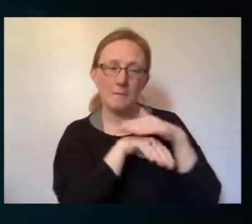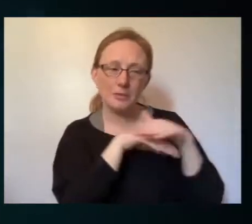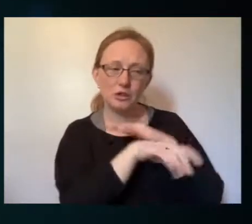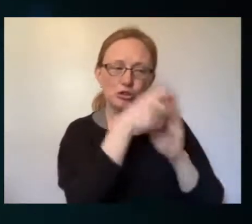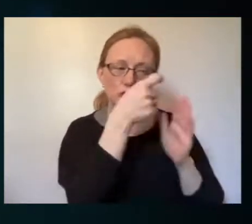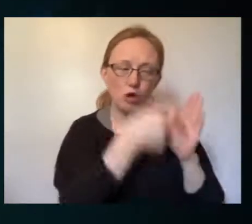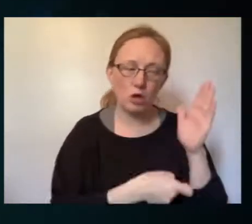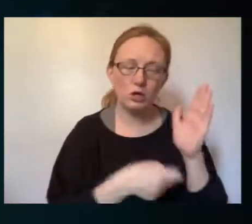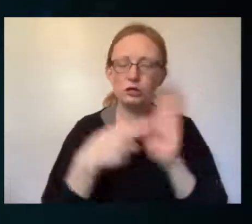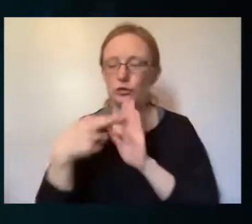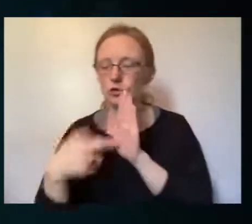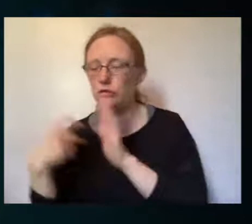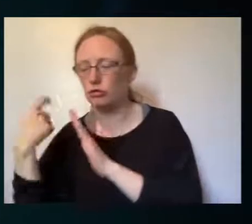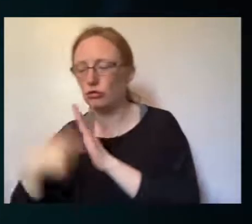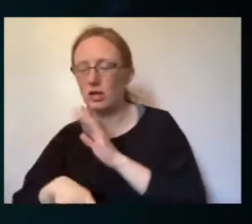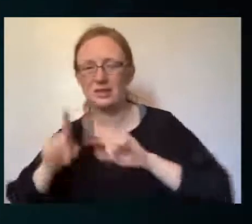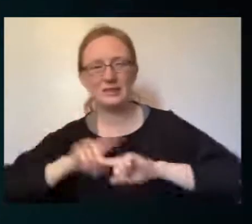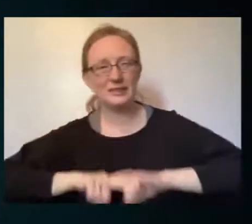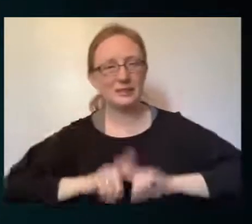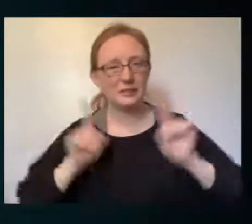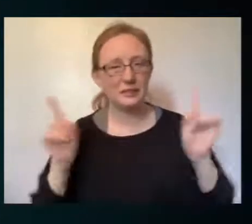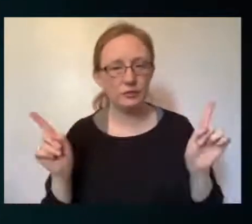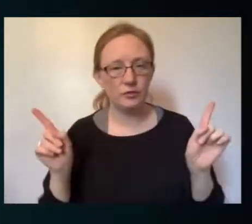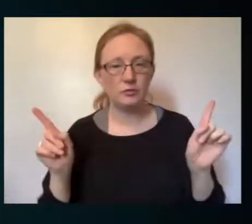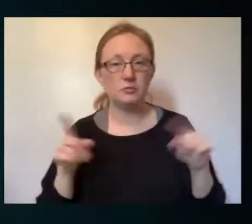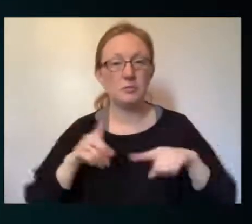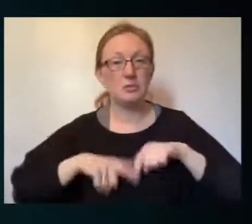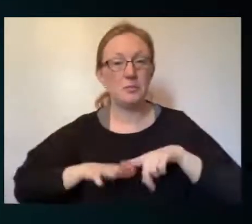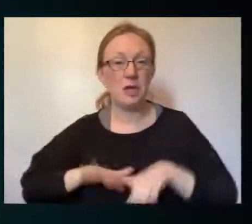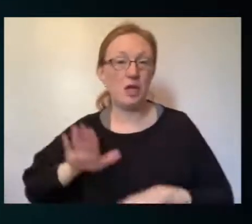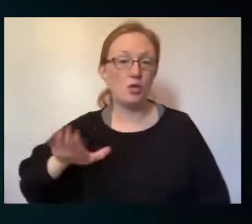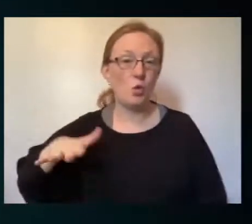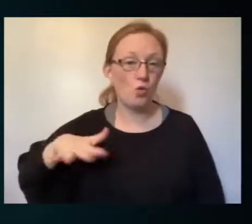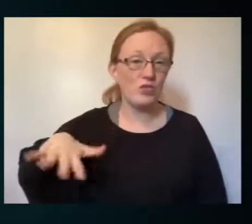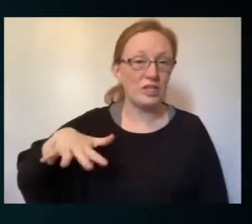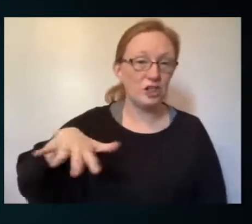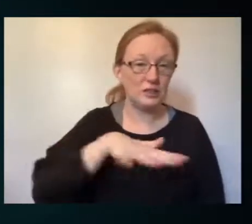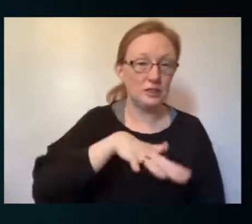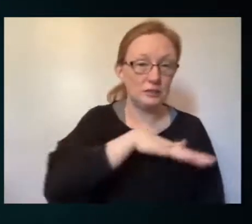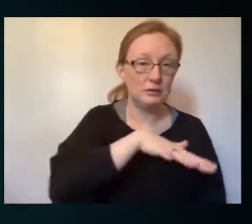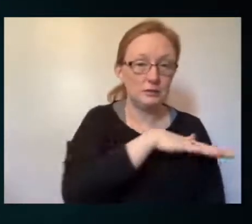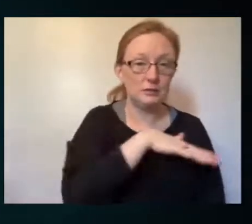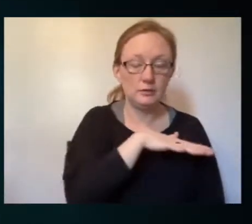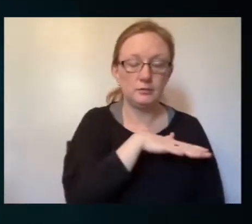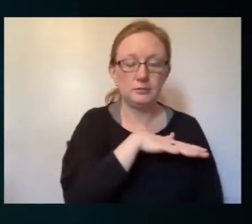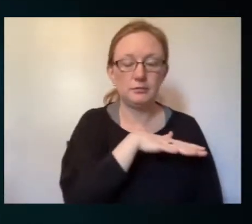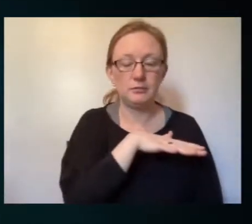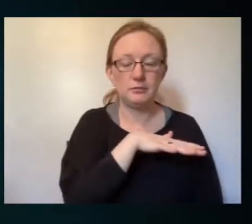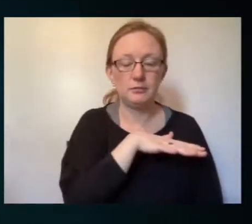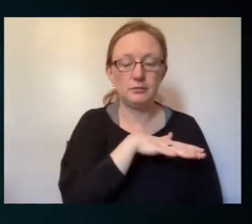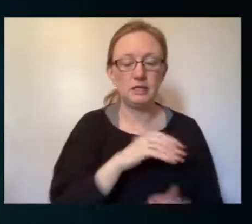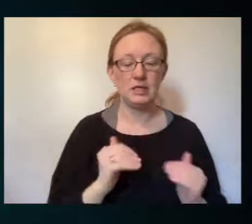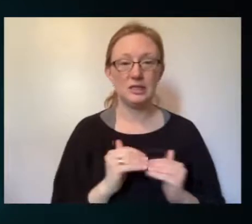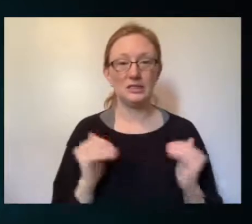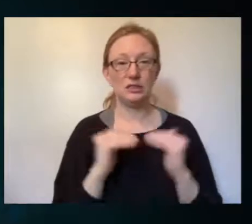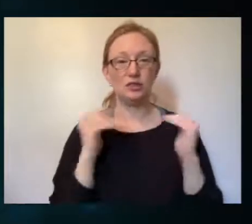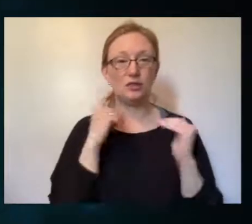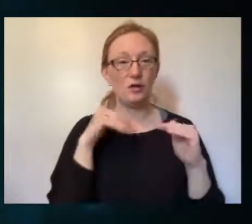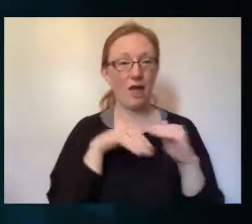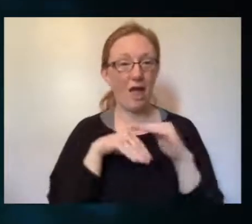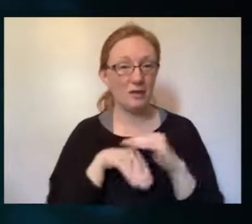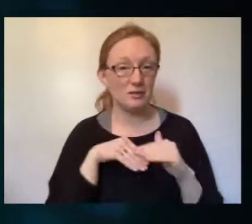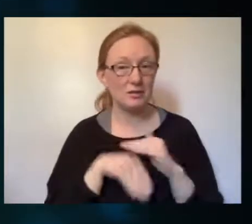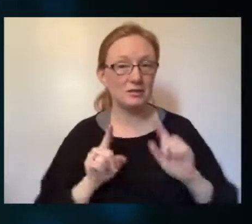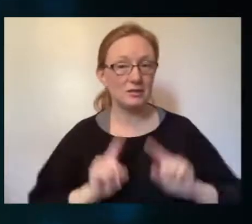for people coming from, say, different regions. There's different tiers of access. So